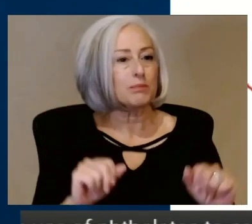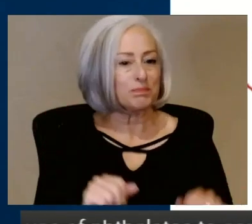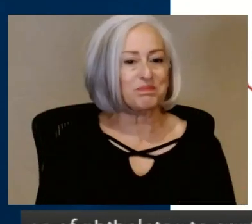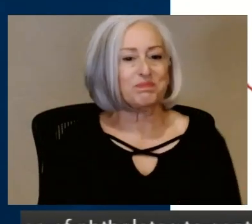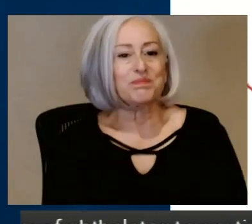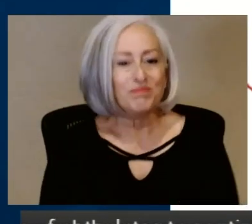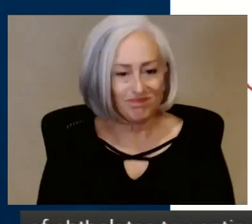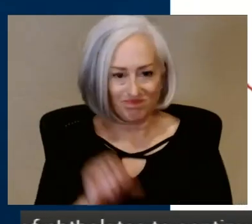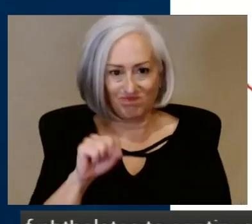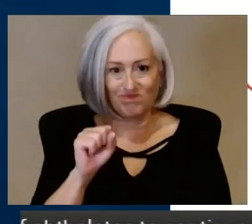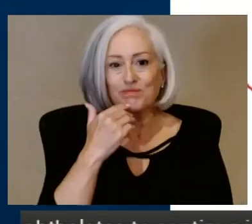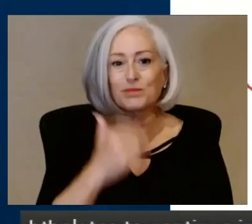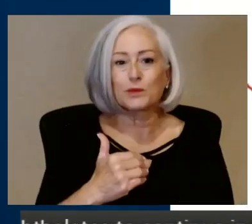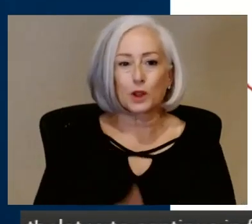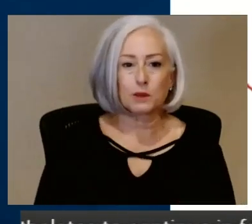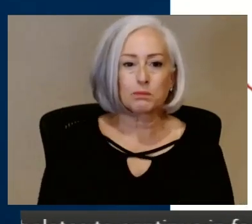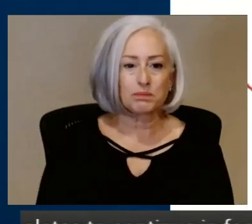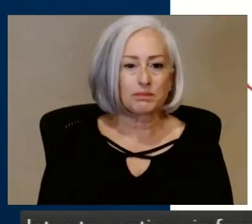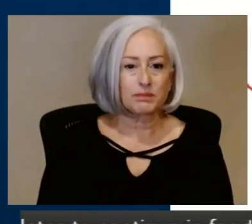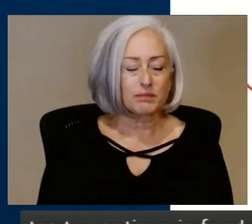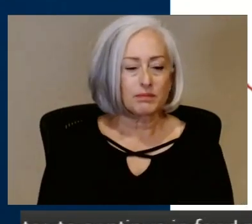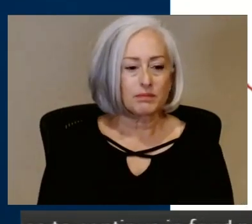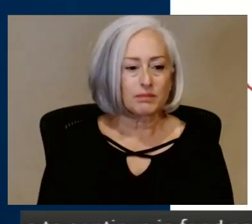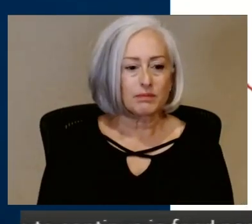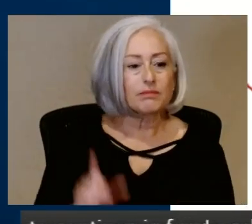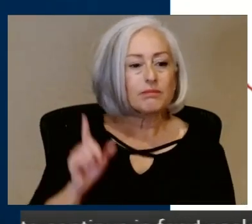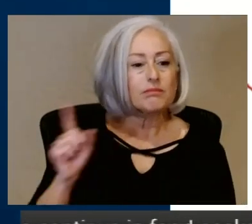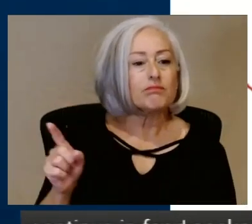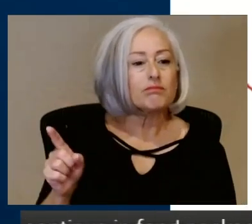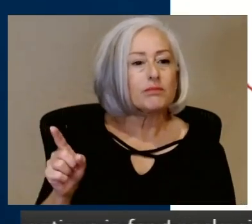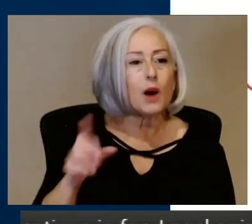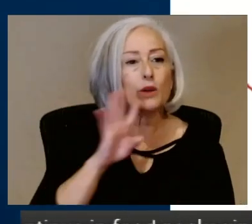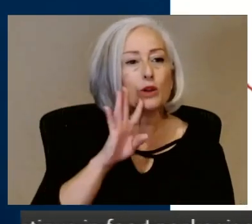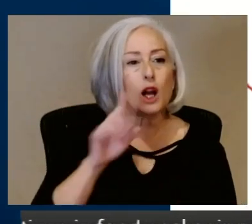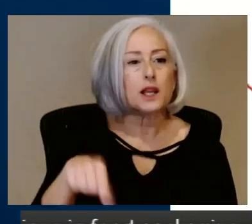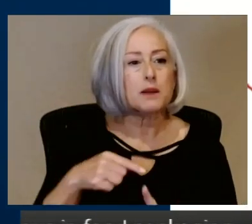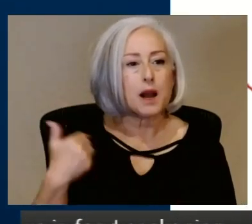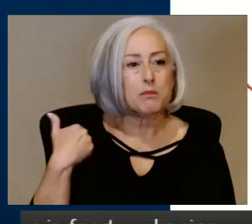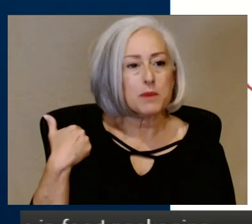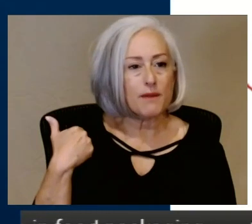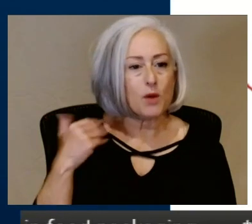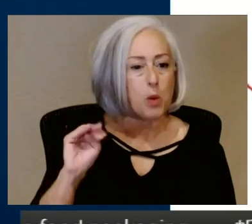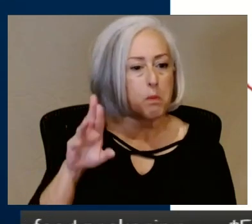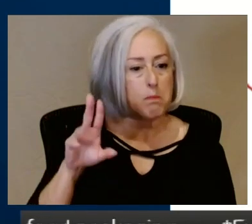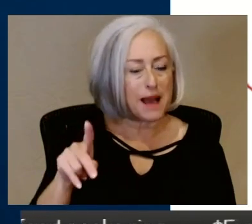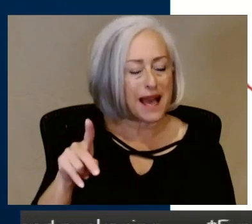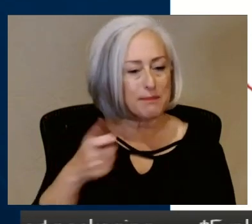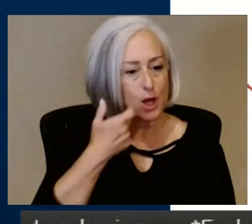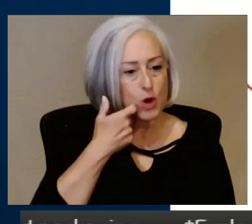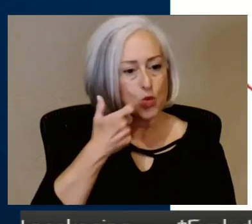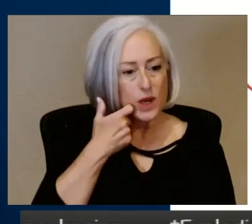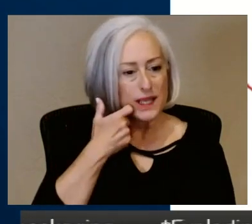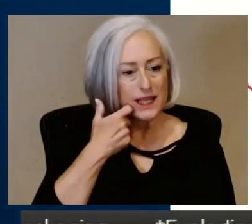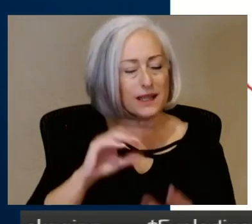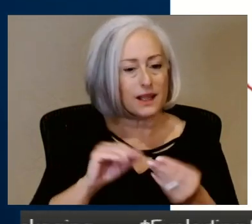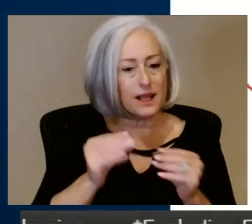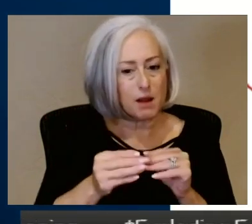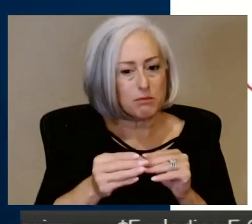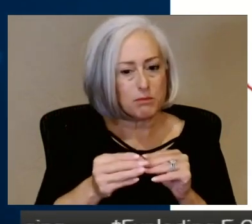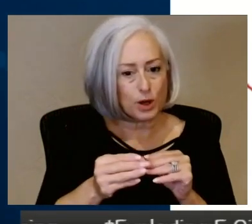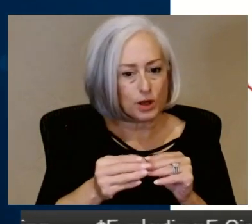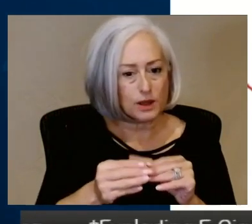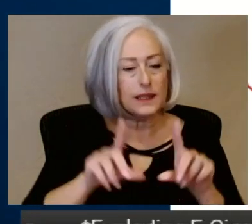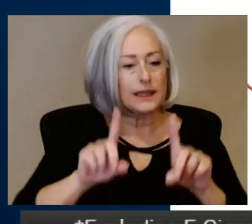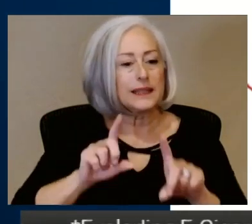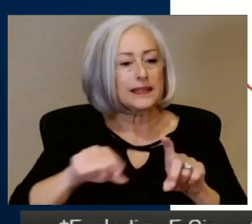good. So, yeah, this is the map that I was talking about earlier. This one is based on recent case rate and test positivity. So unlike the